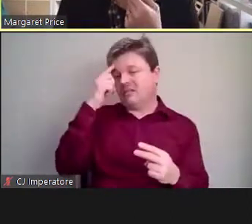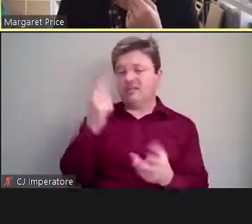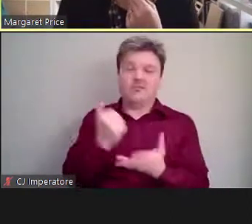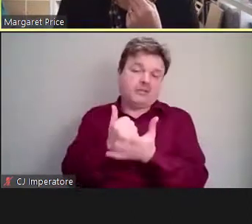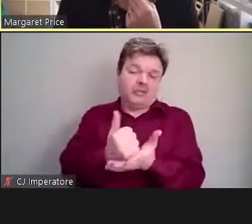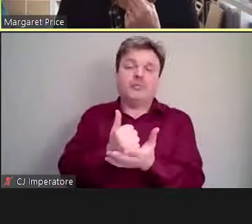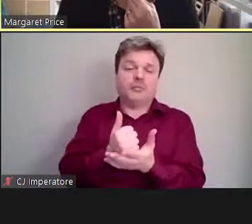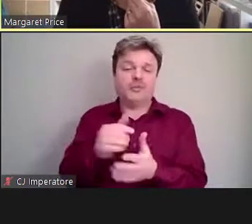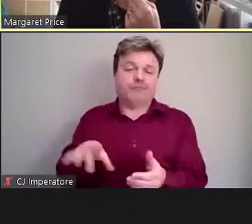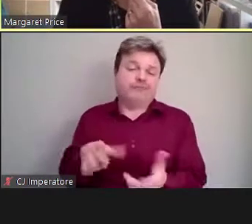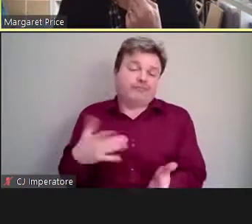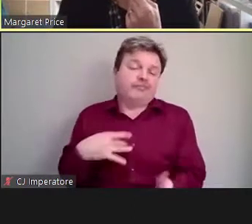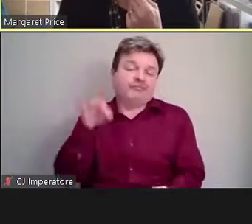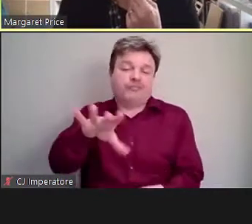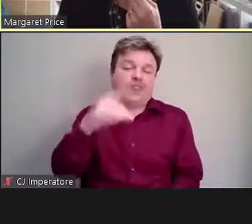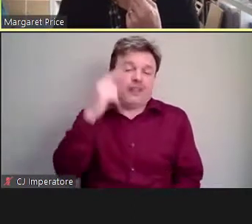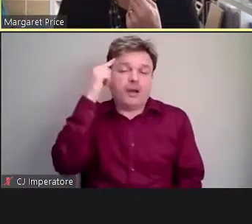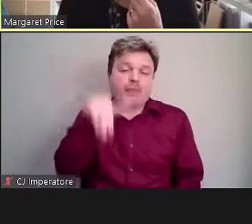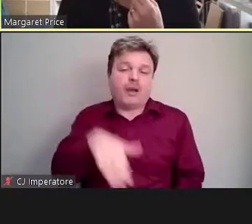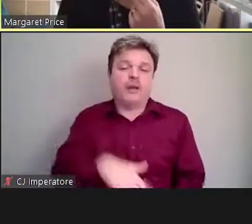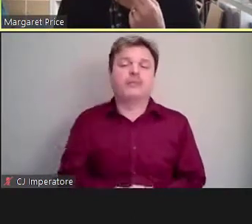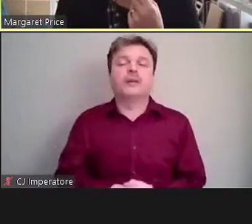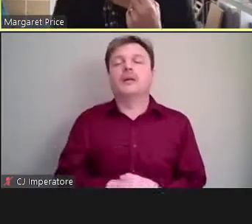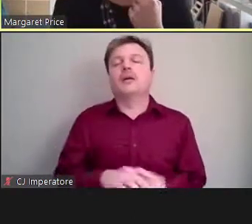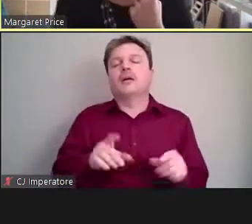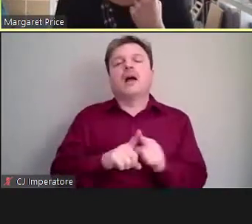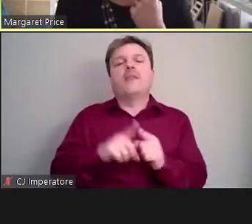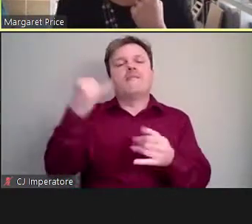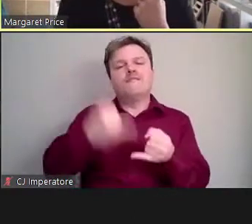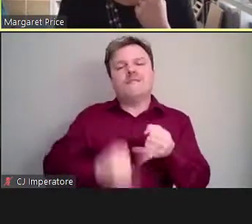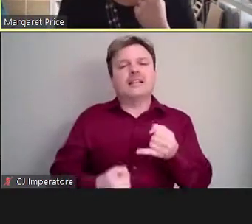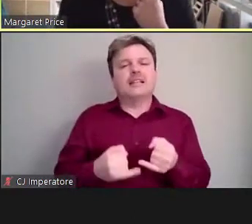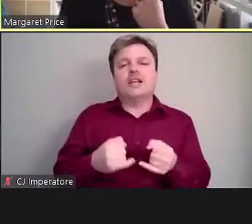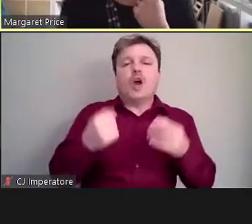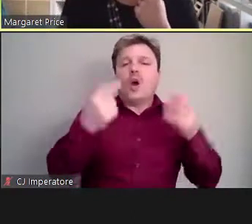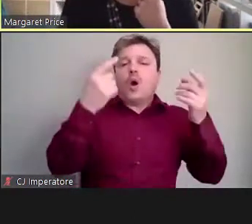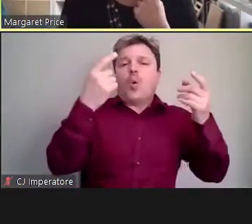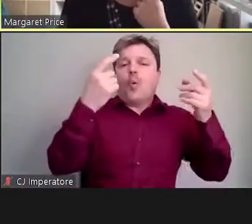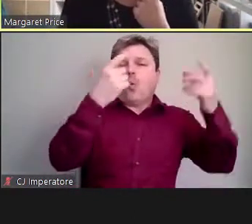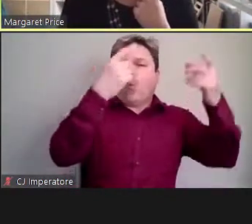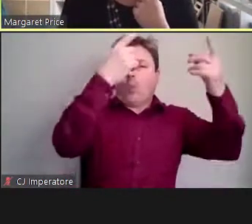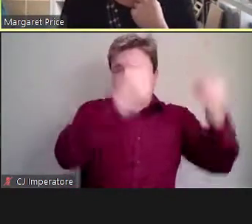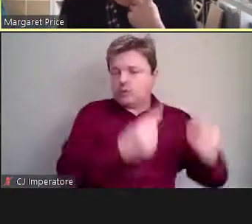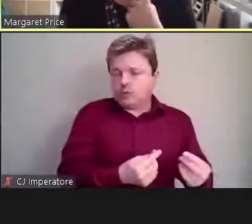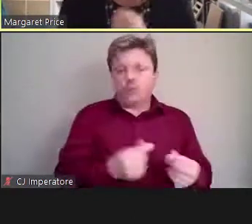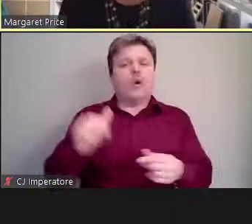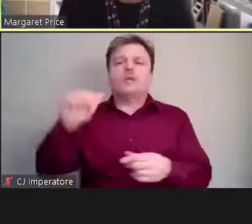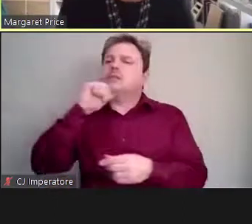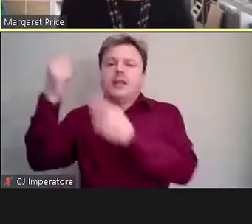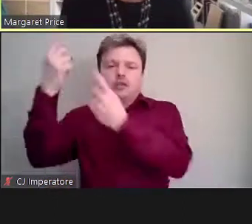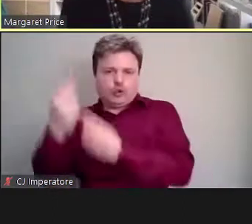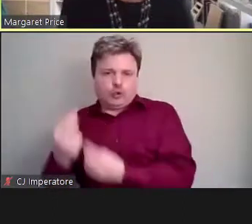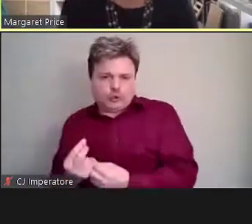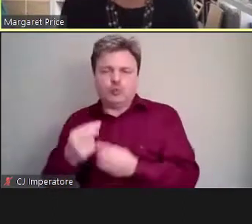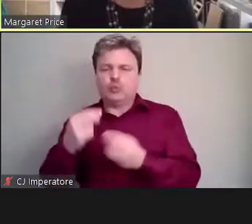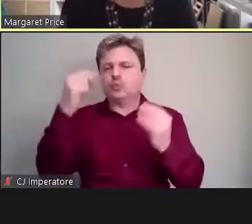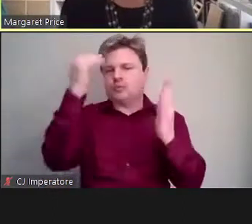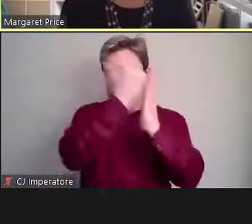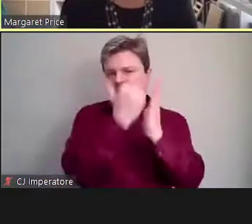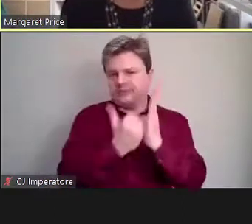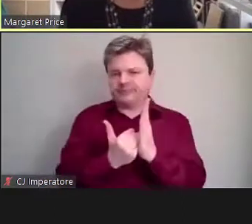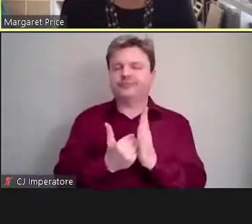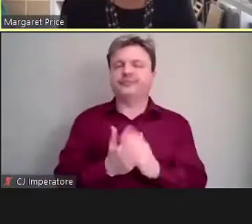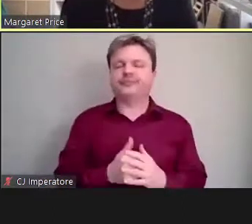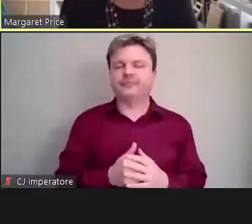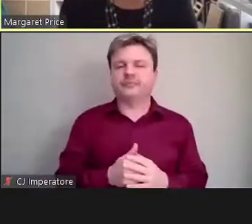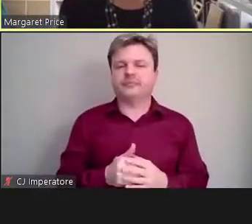And then finally, how to's, what not to do's, and checklists. This is largely me talking about why checklists are concerning. Although